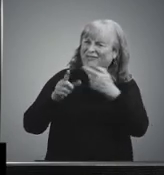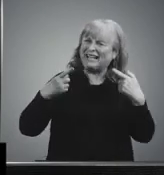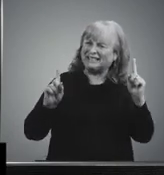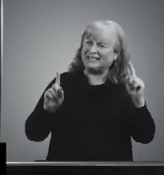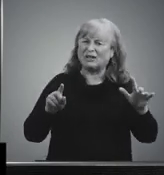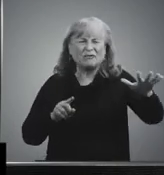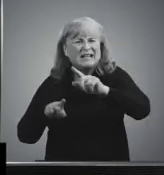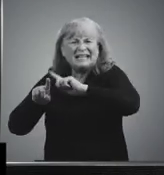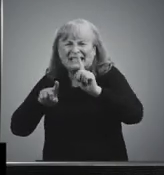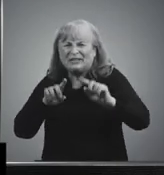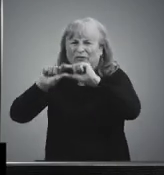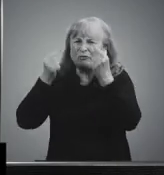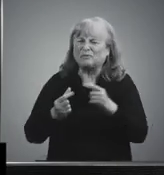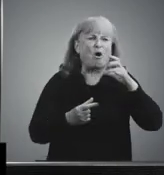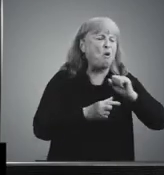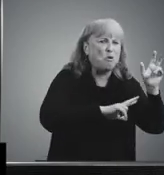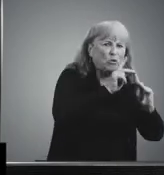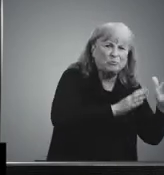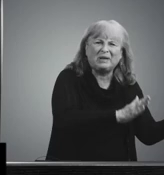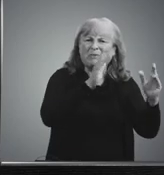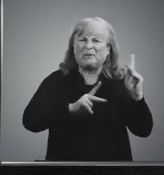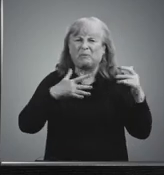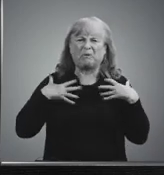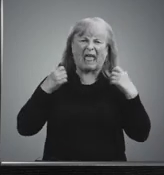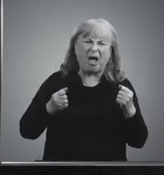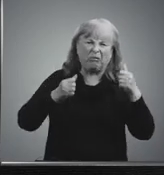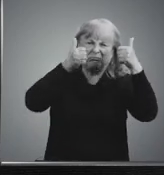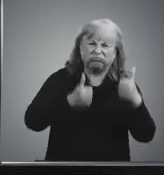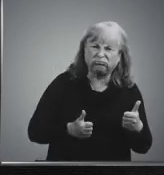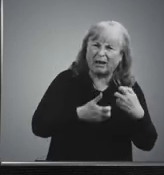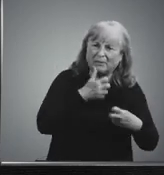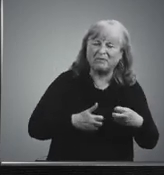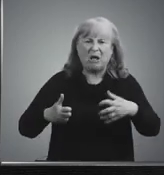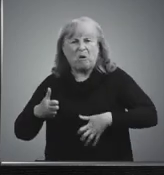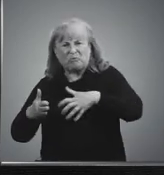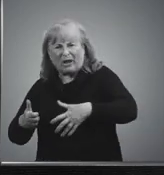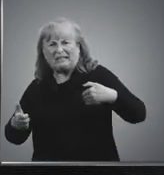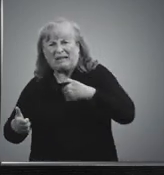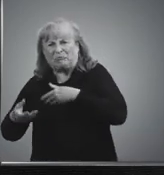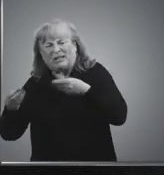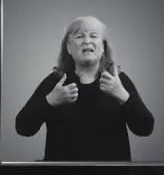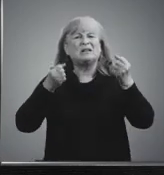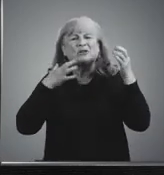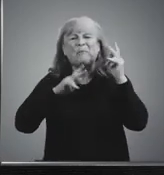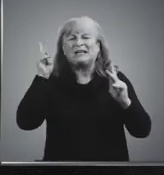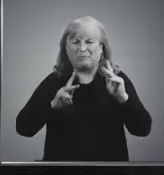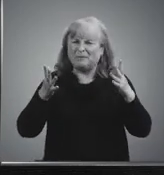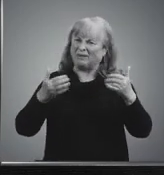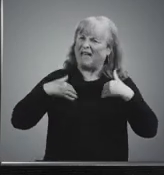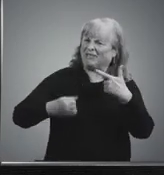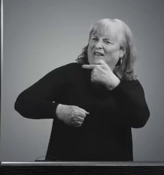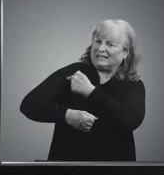populations, including the elderly, those with underlying health conditions, and pregnant and nursing women. Due to so many people being